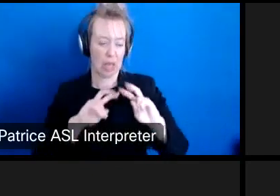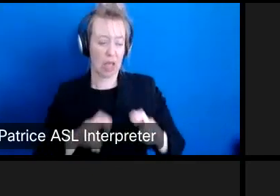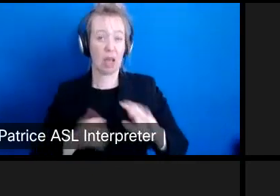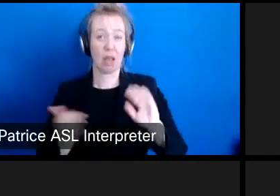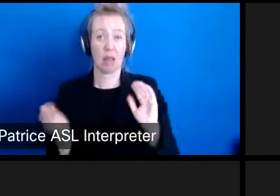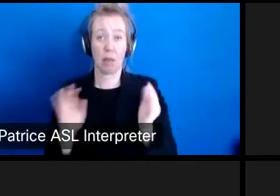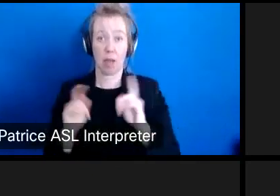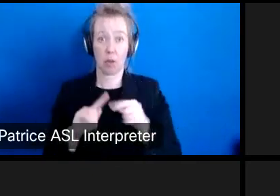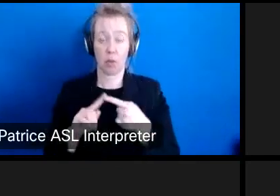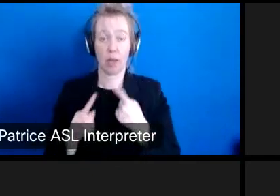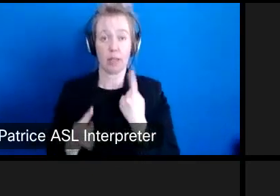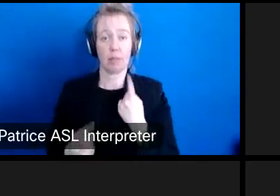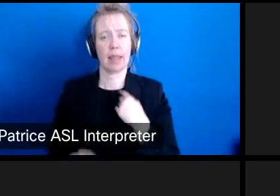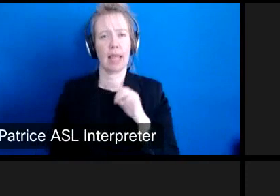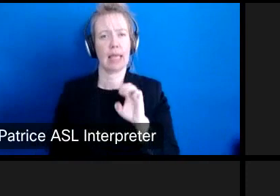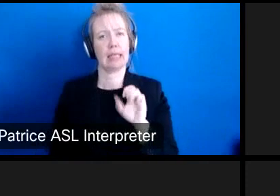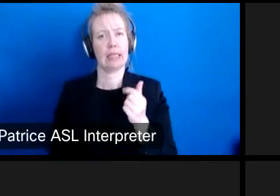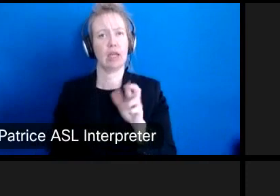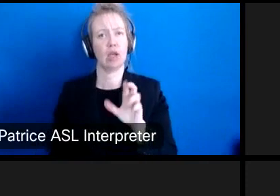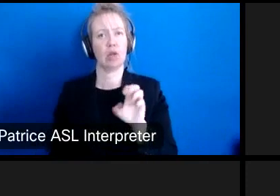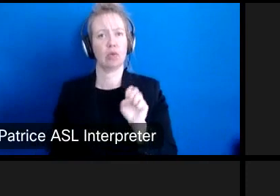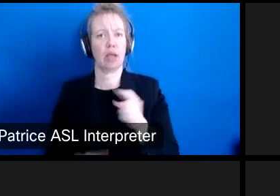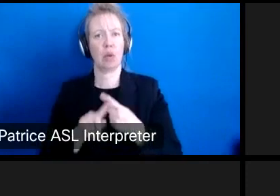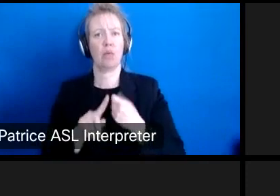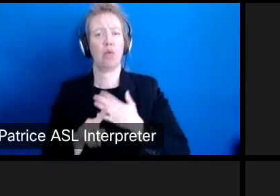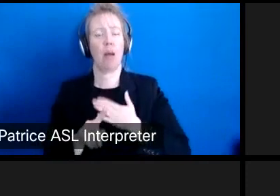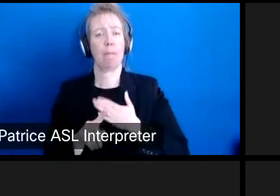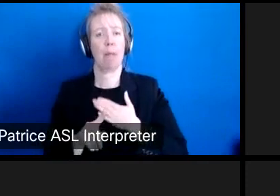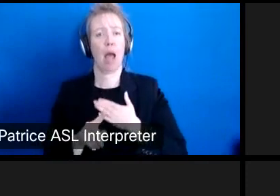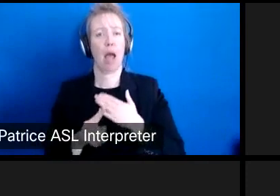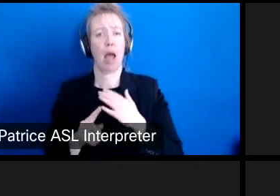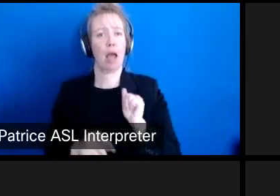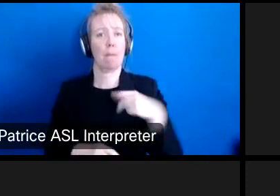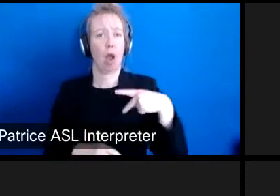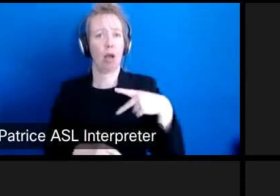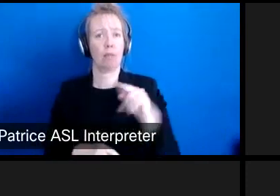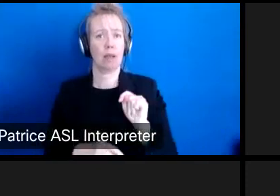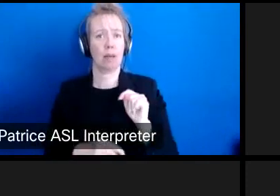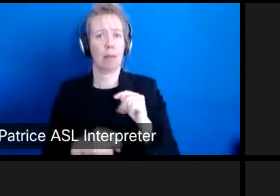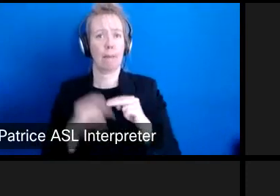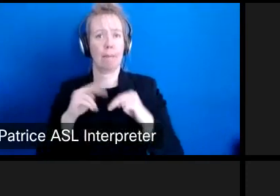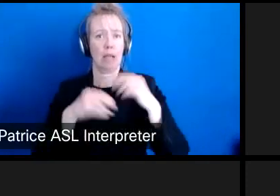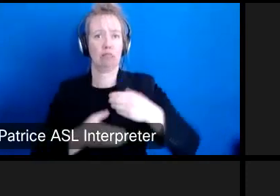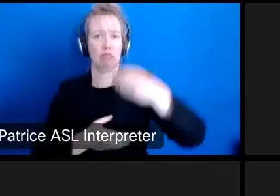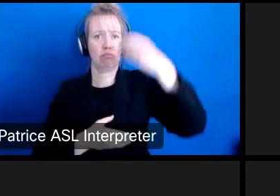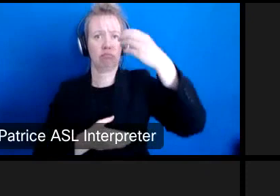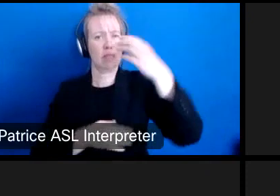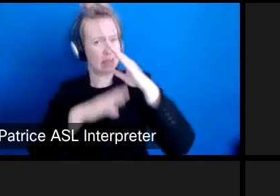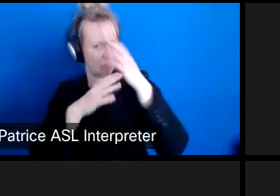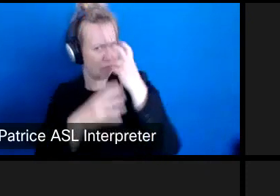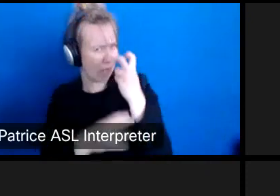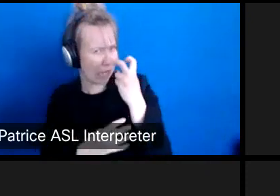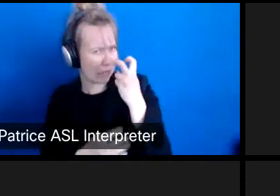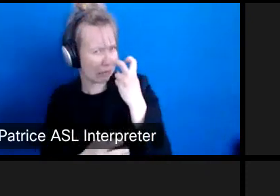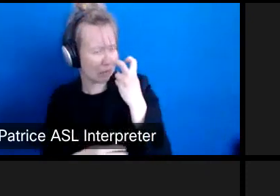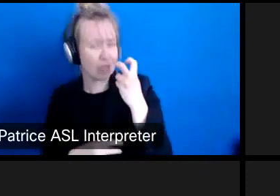says the egress from my parking from my apartment building is blind, and there either needs to